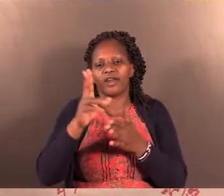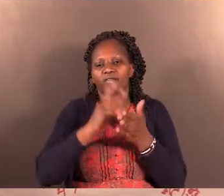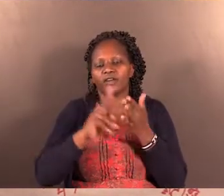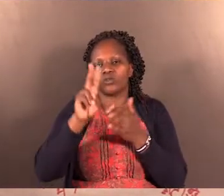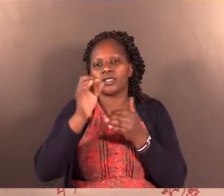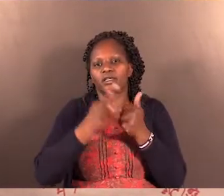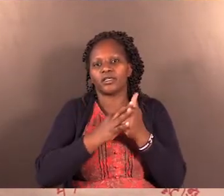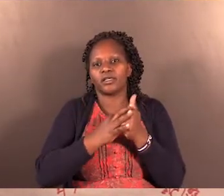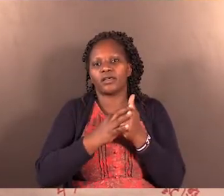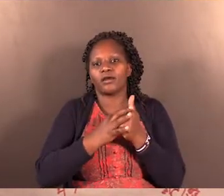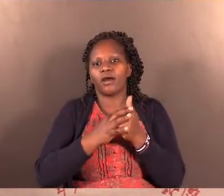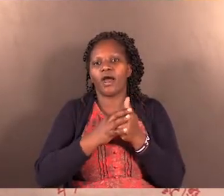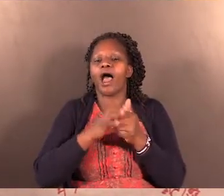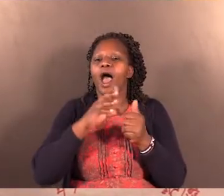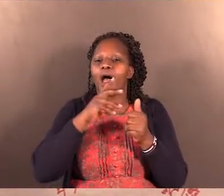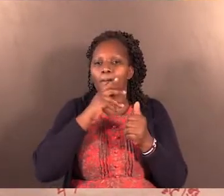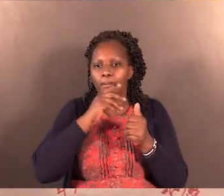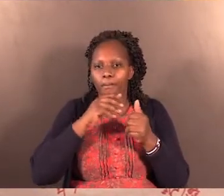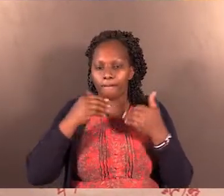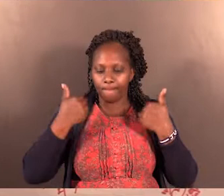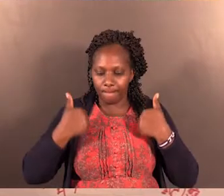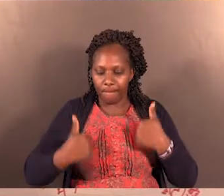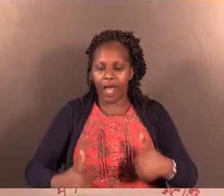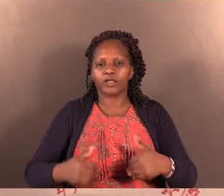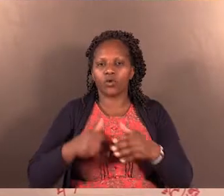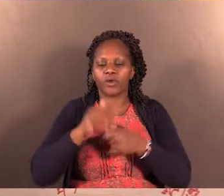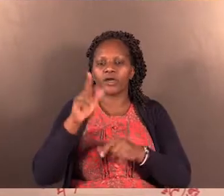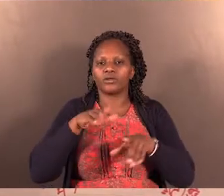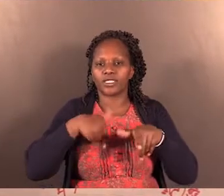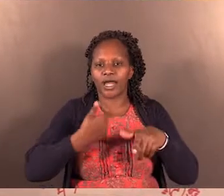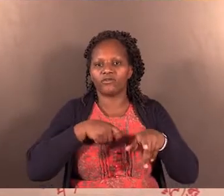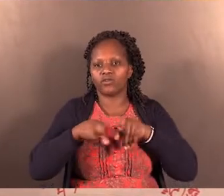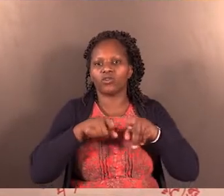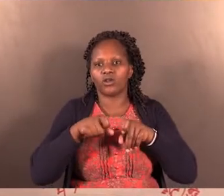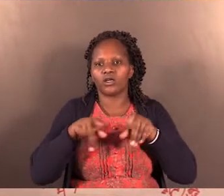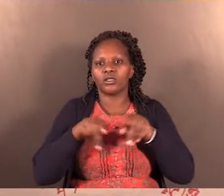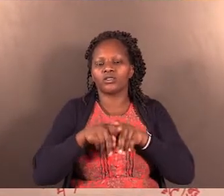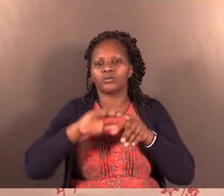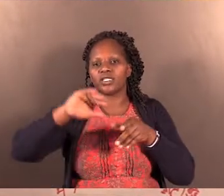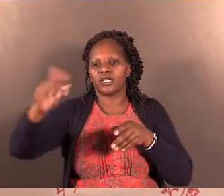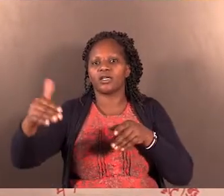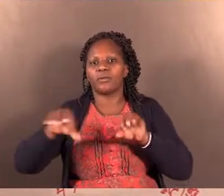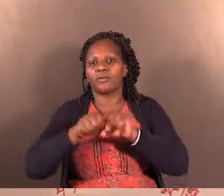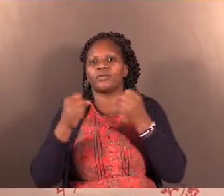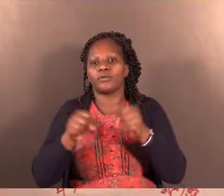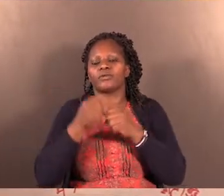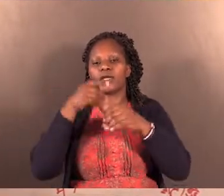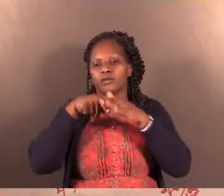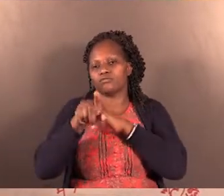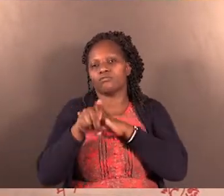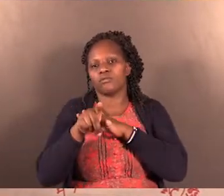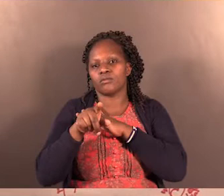28, which says, "A man without self-control is like a city broken